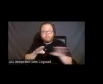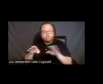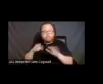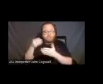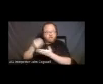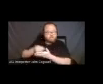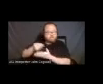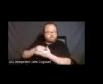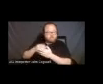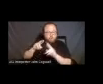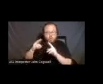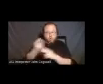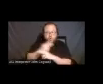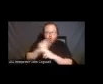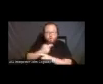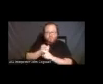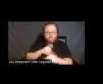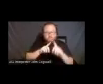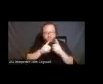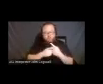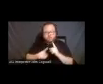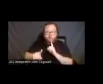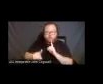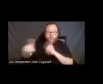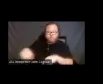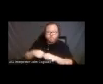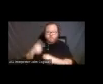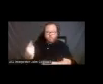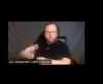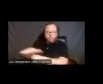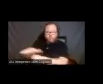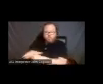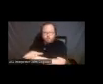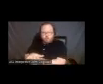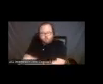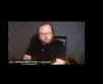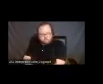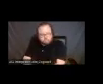the department is reported in one location.